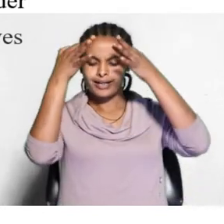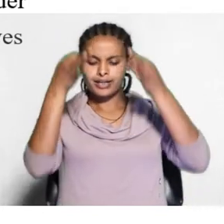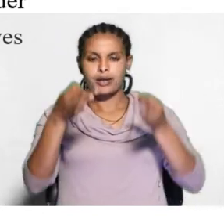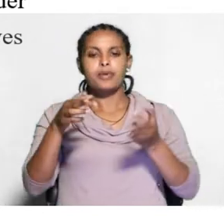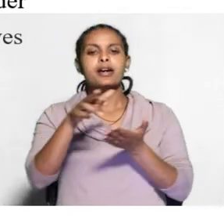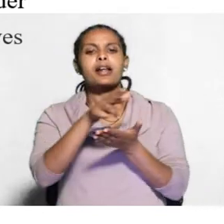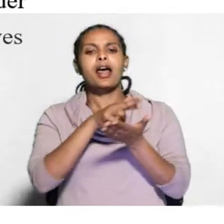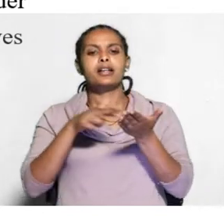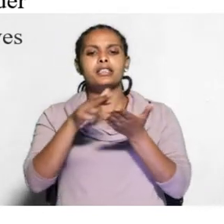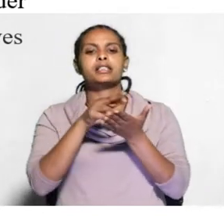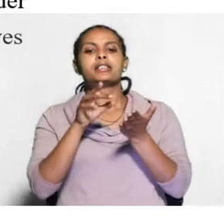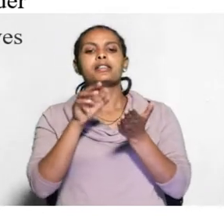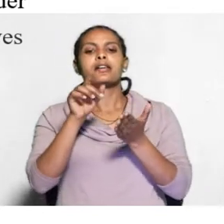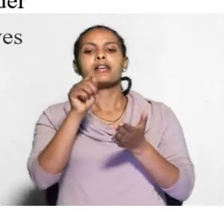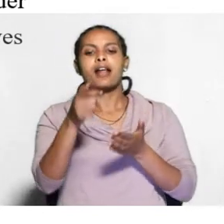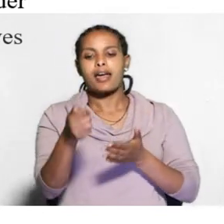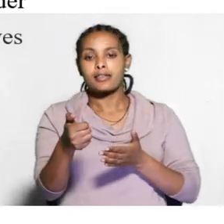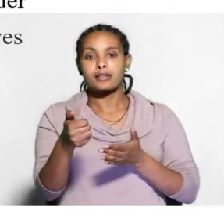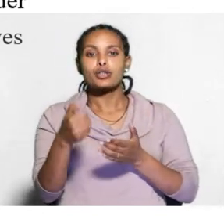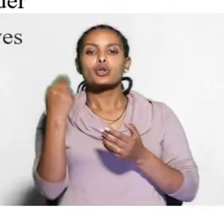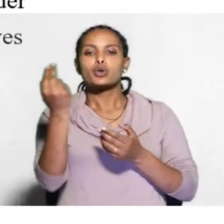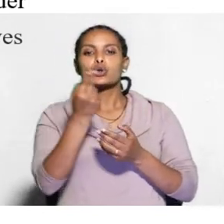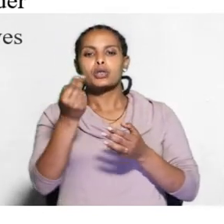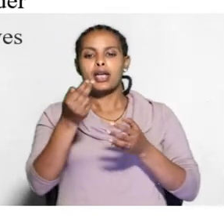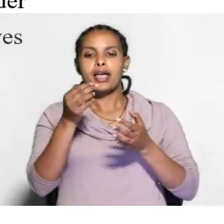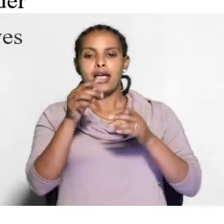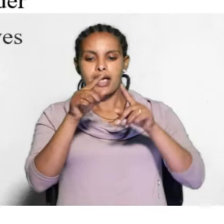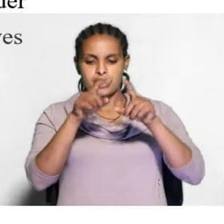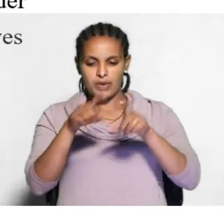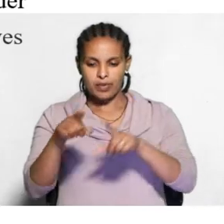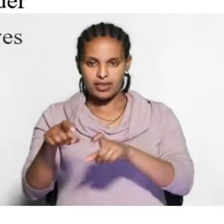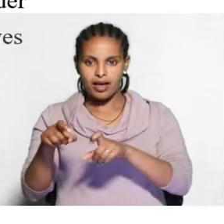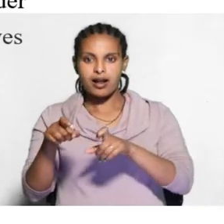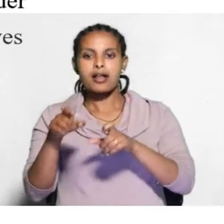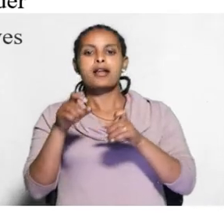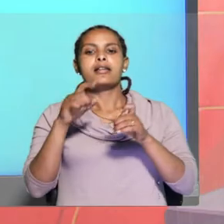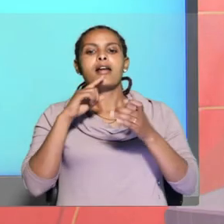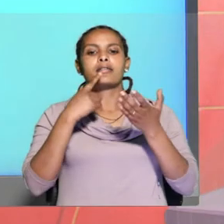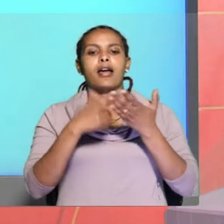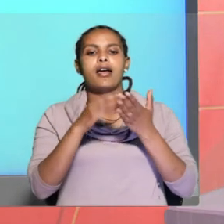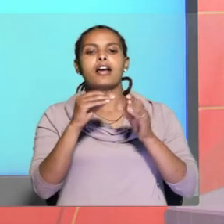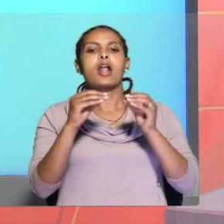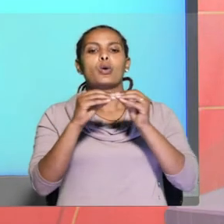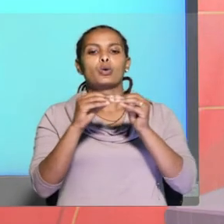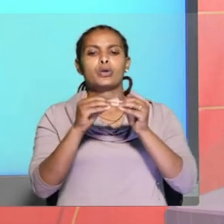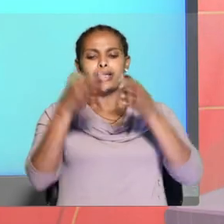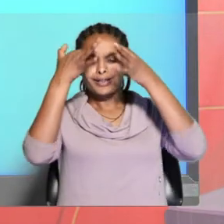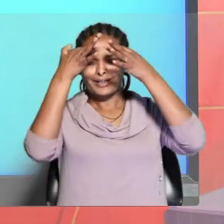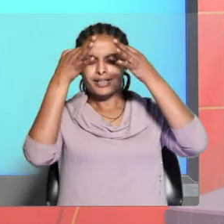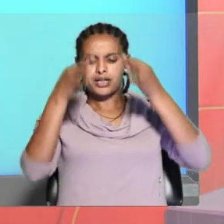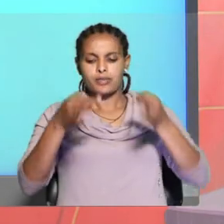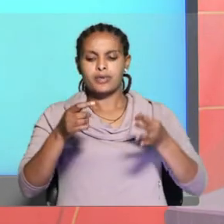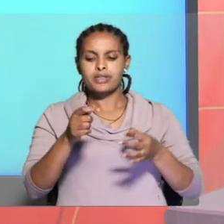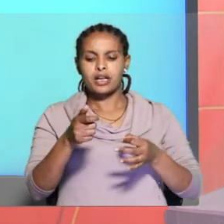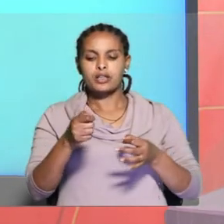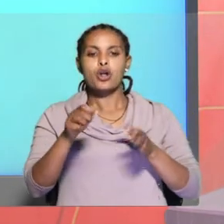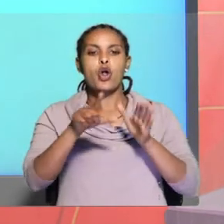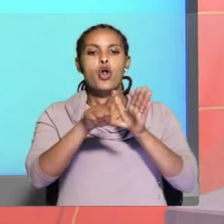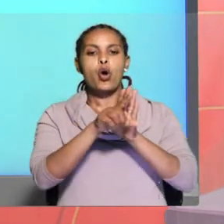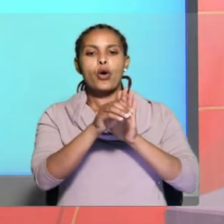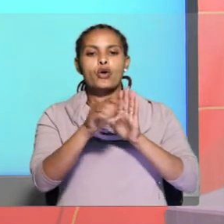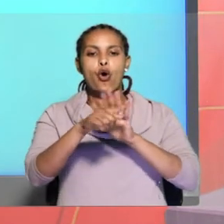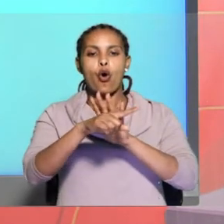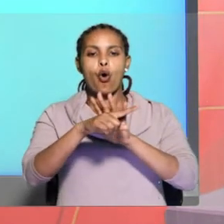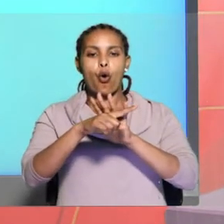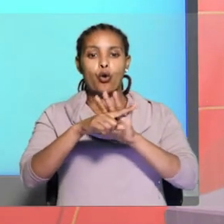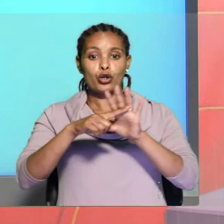reaction rates using experimental data and calculations determine the rate law and order